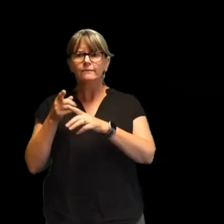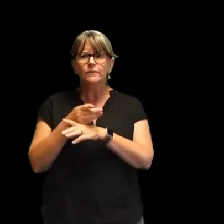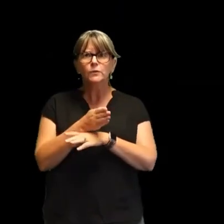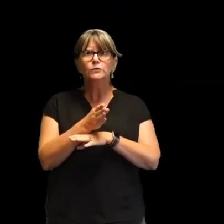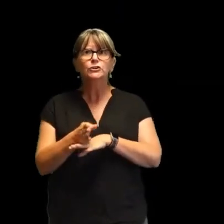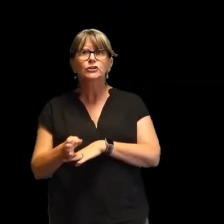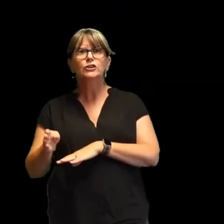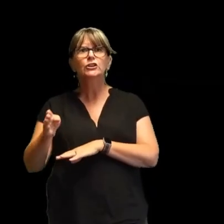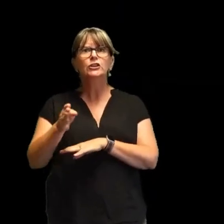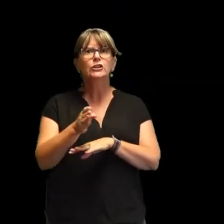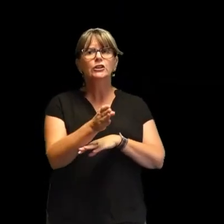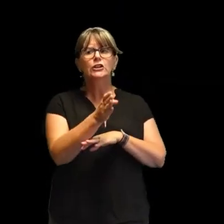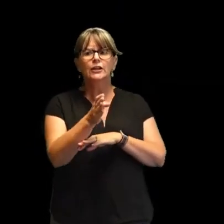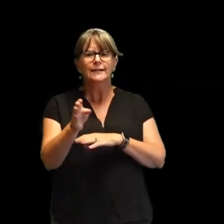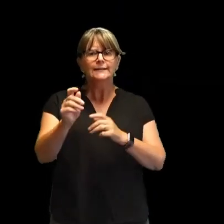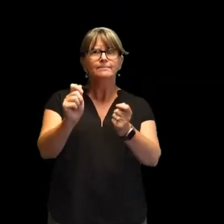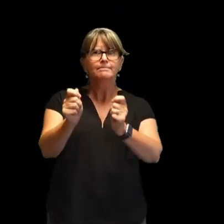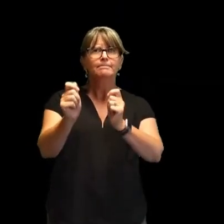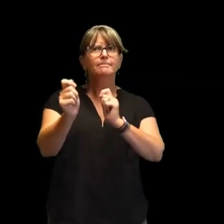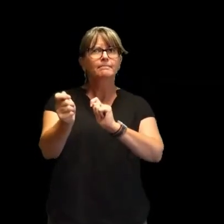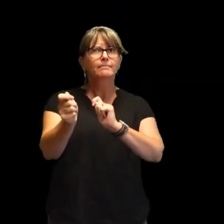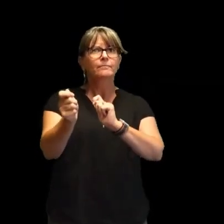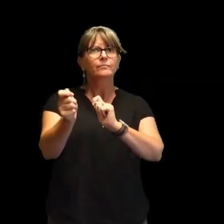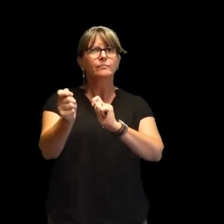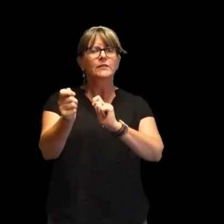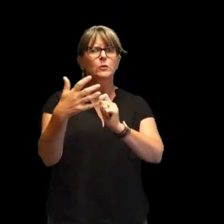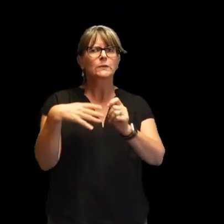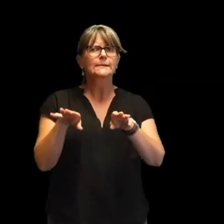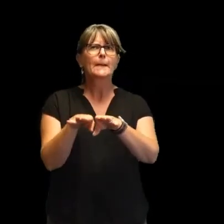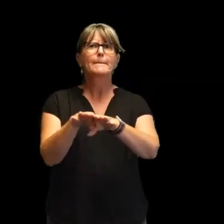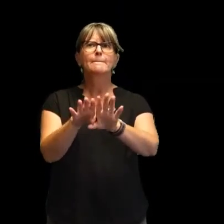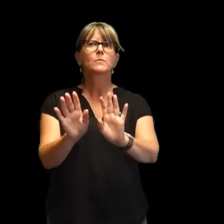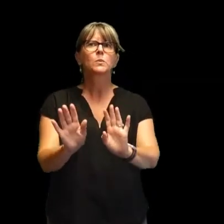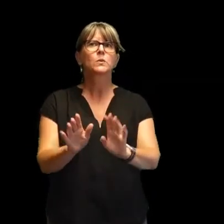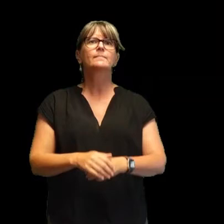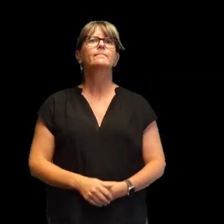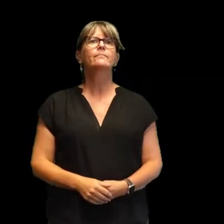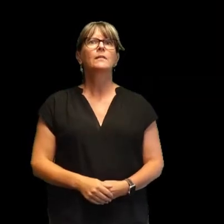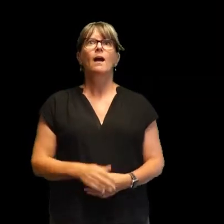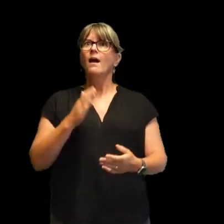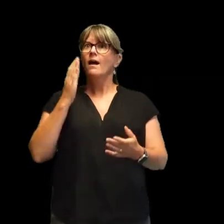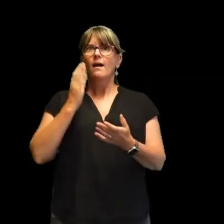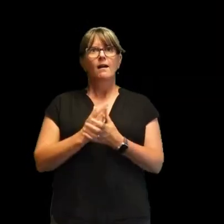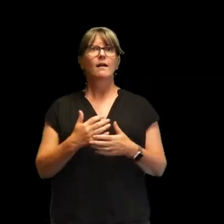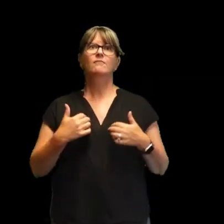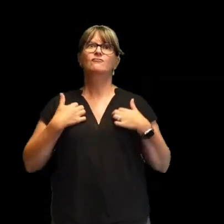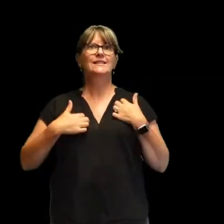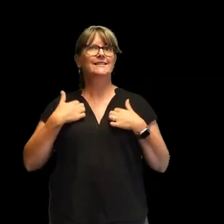I'm really excited to meet you out there in 2022 and 2023.